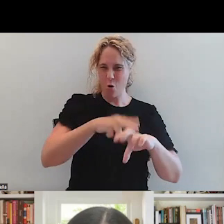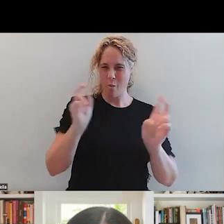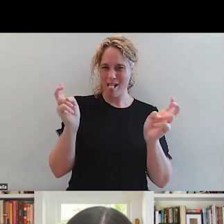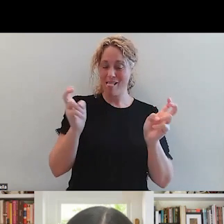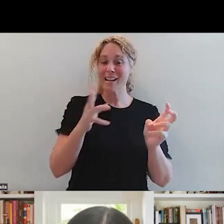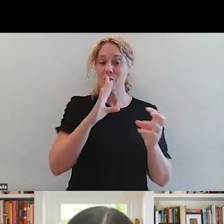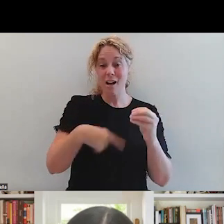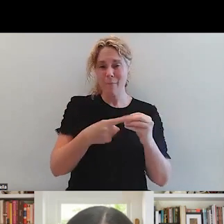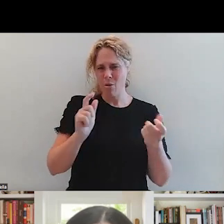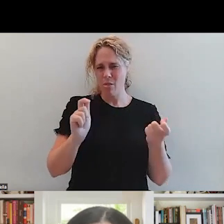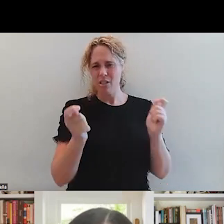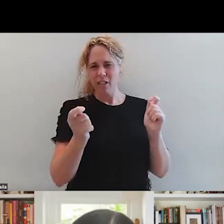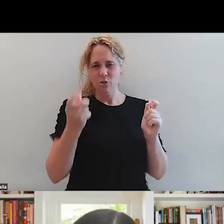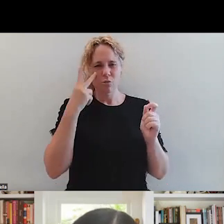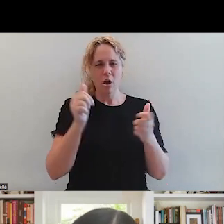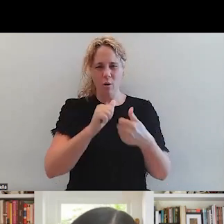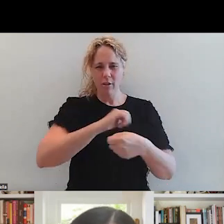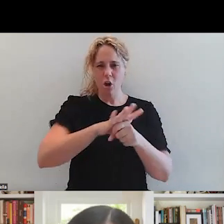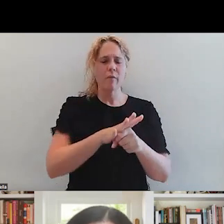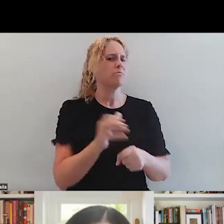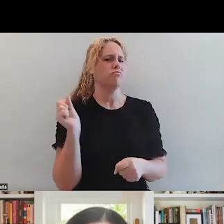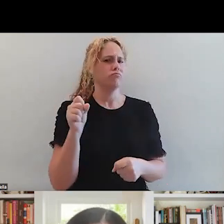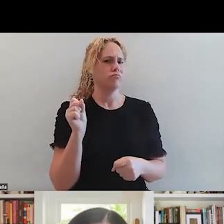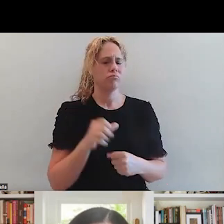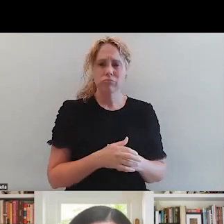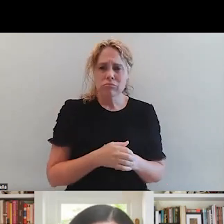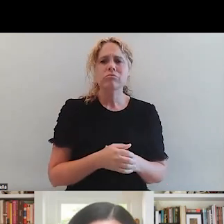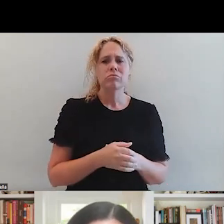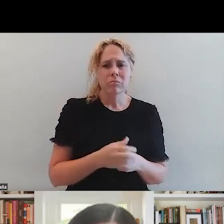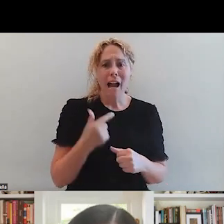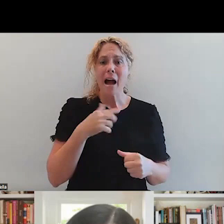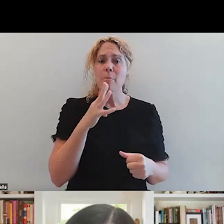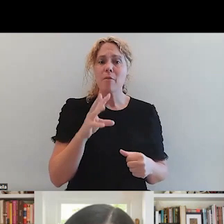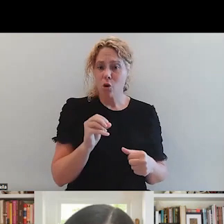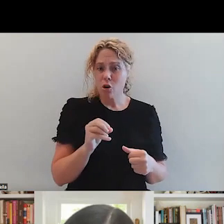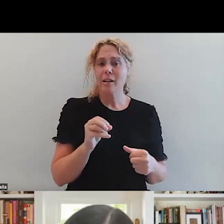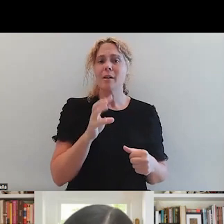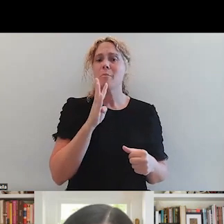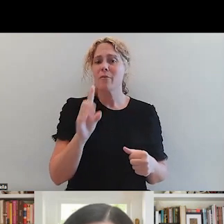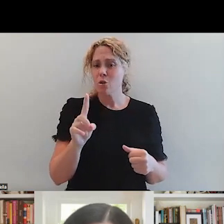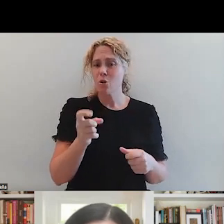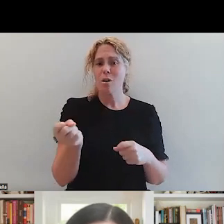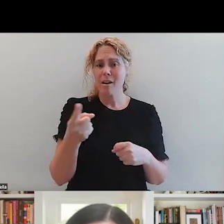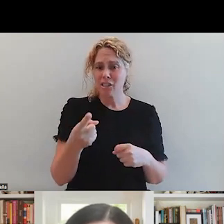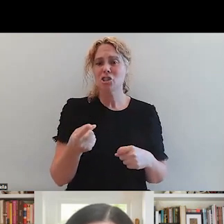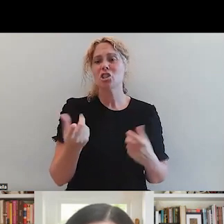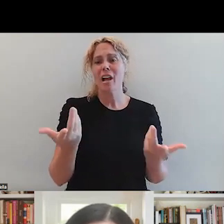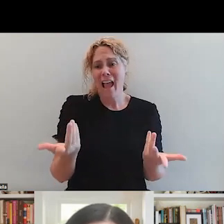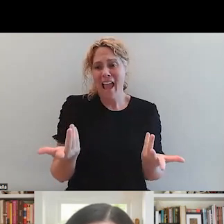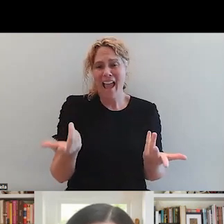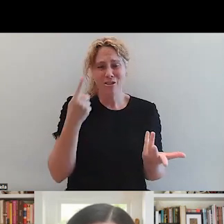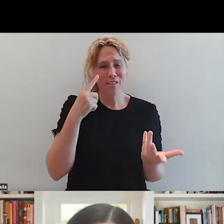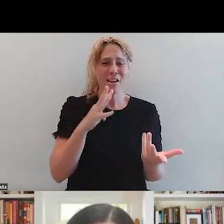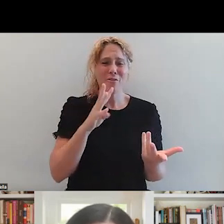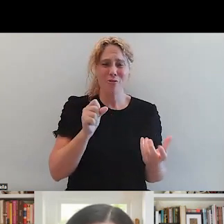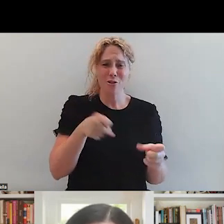and the shift that you saw with COVID? Absolutely. I'm 40, I'll be 41 this year. And you think 40